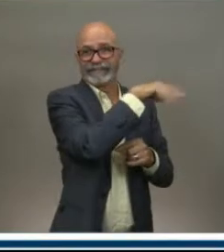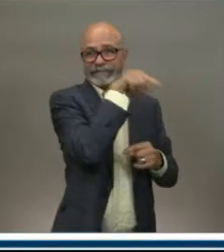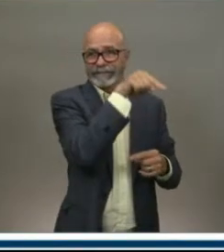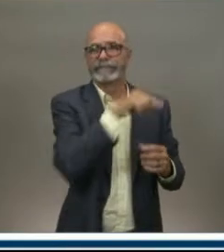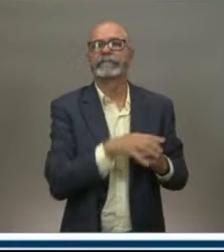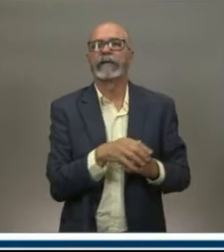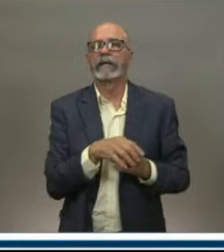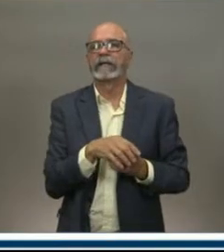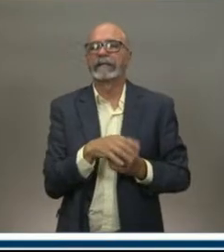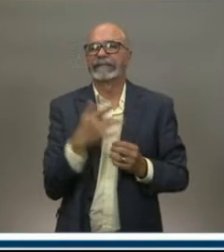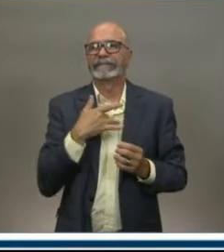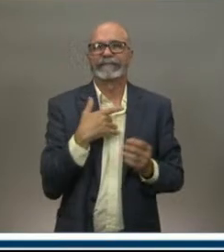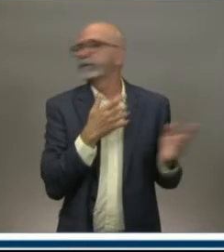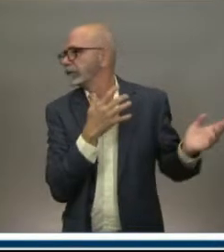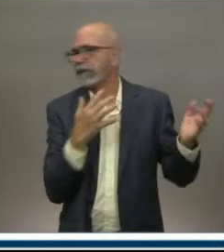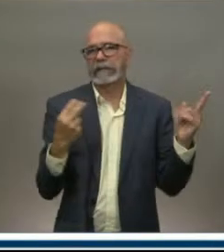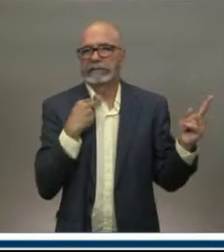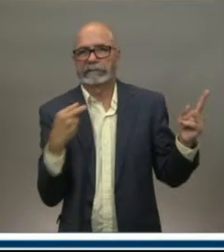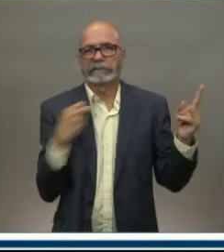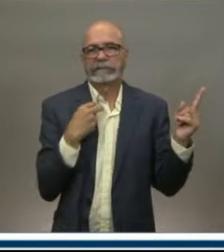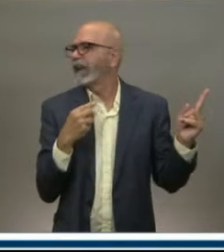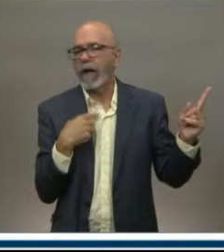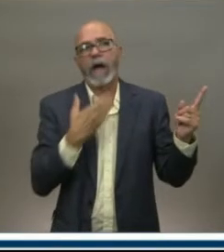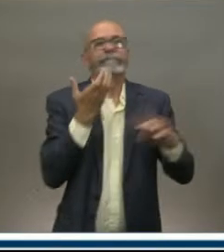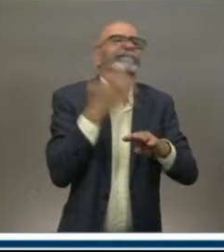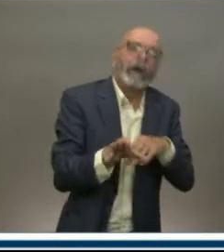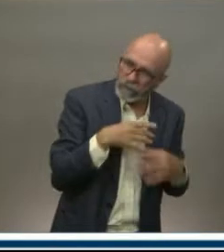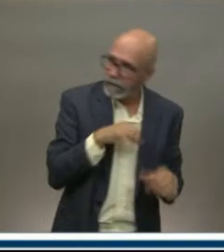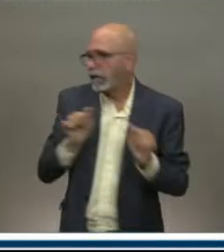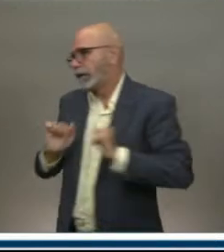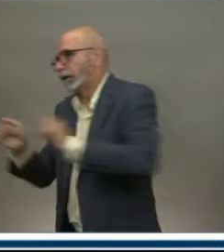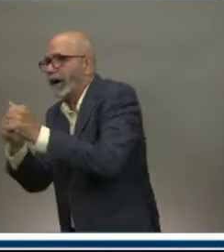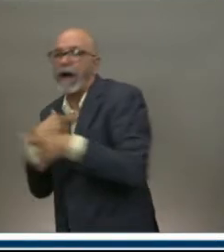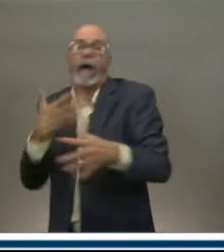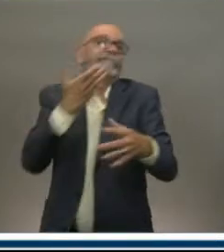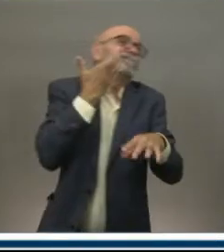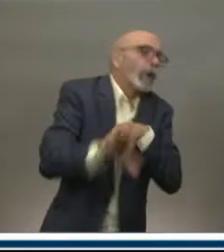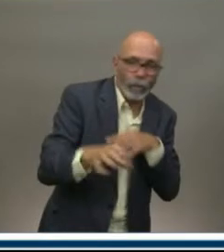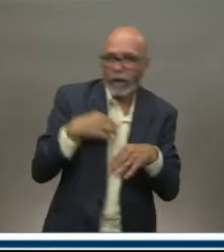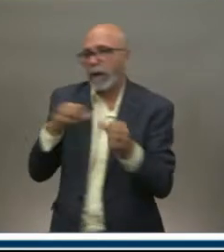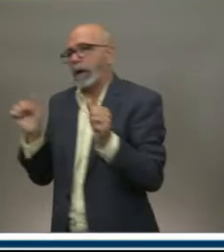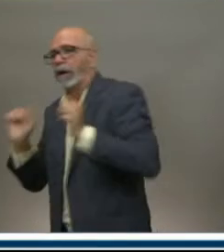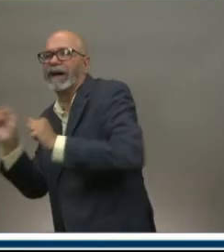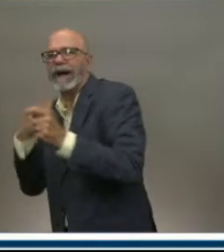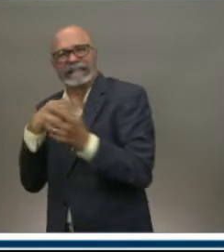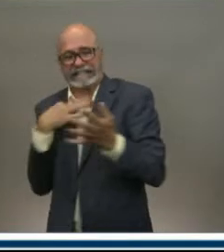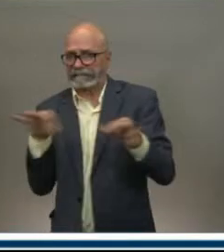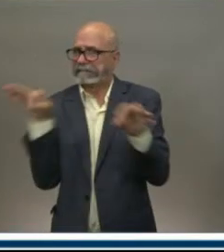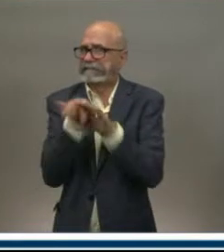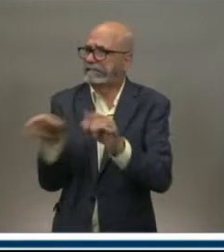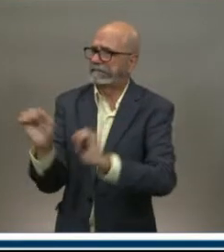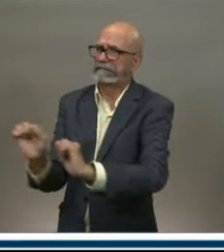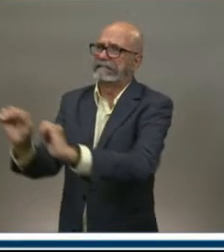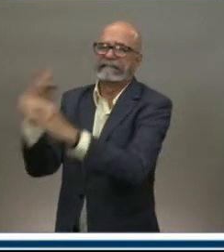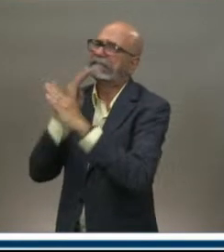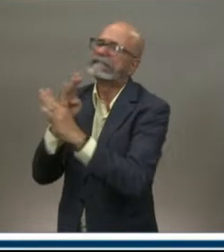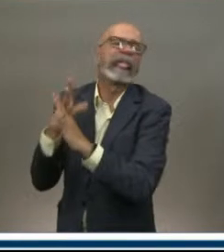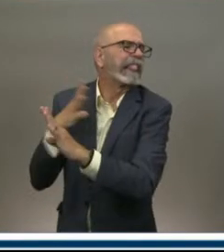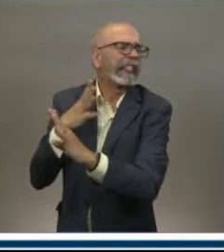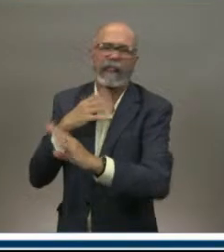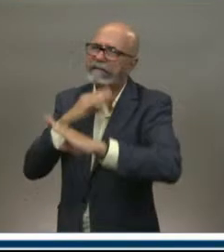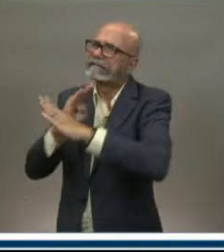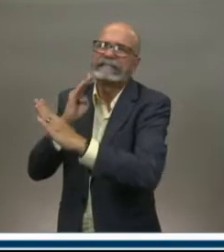those tasks that were seen as most important and critical to preventing the infection and